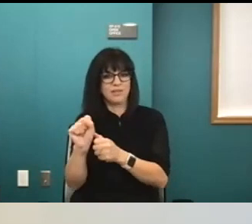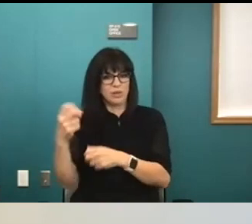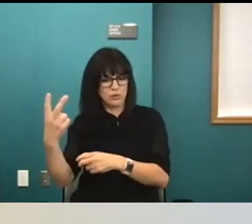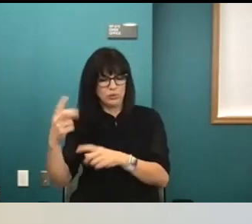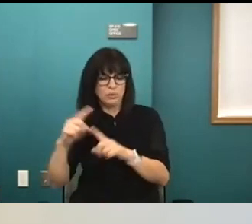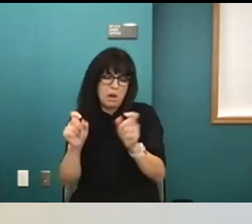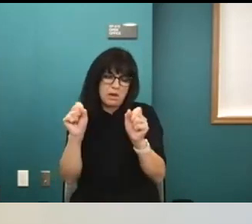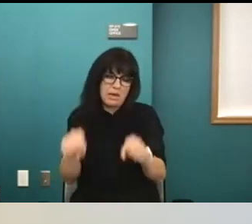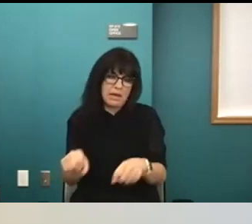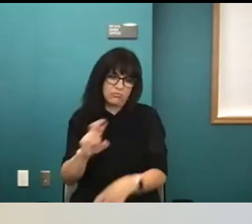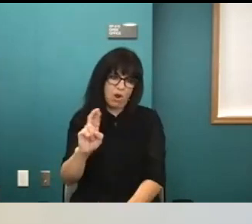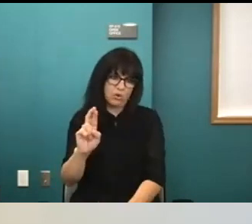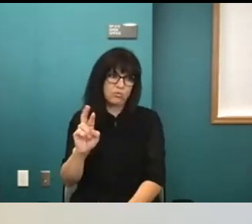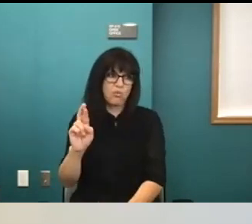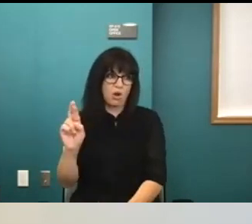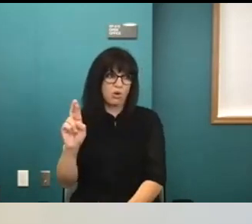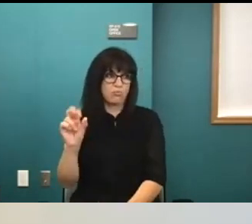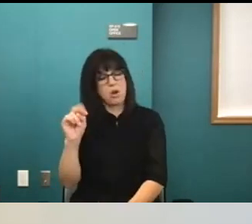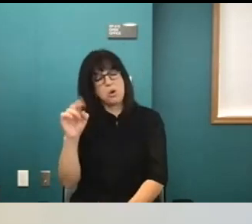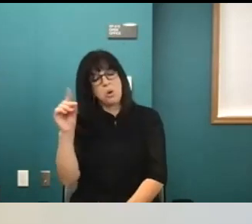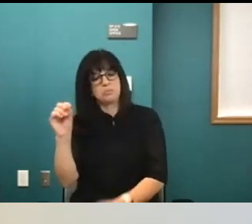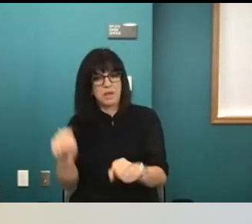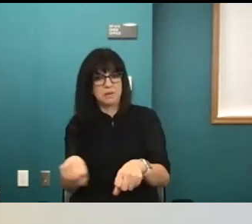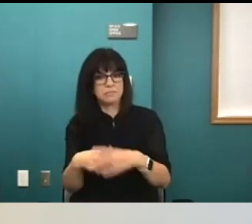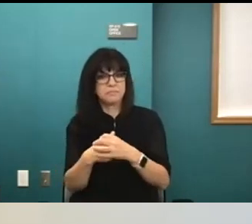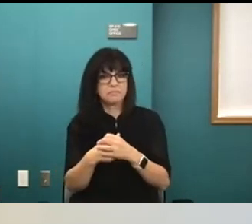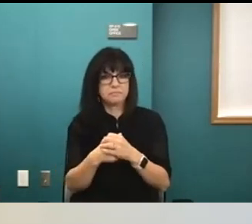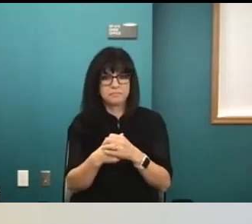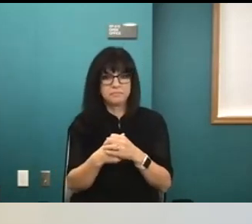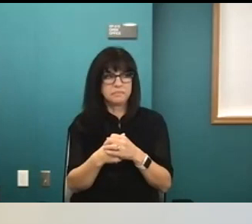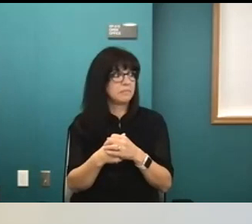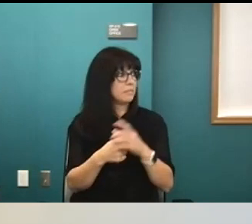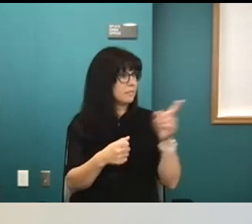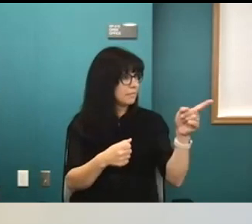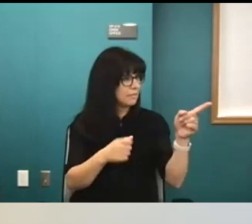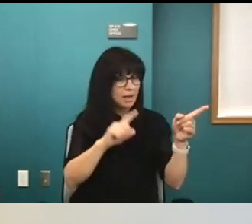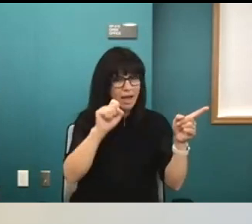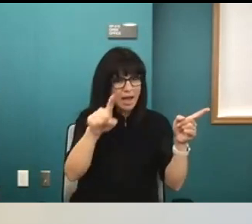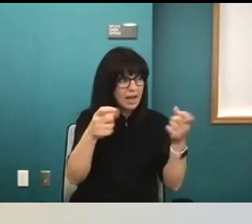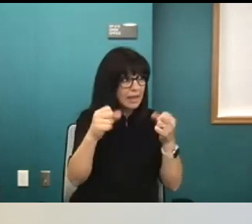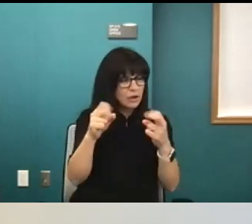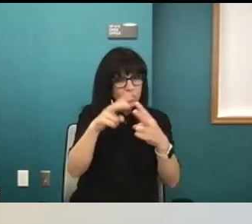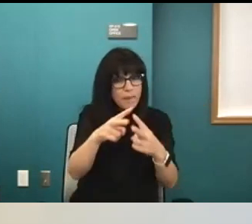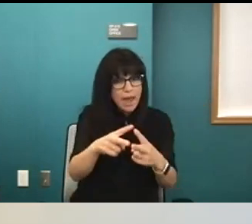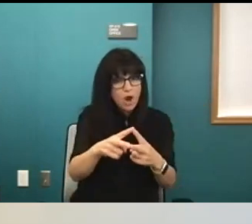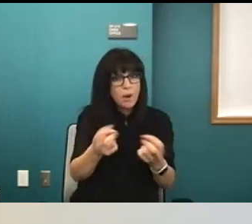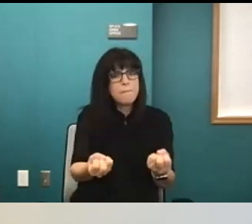can do it for the Rondo as well. Go ahead and go to next. Can you still pair multiple devices to those with the